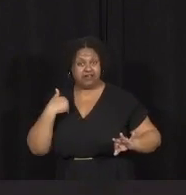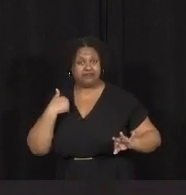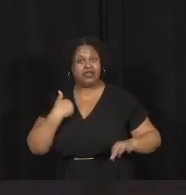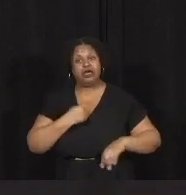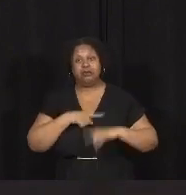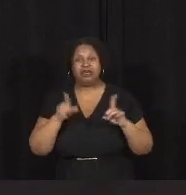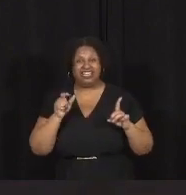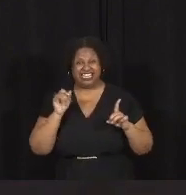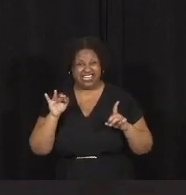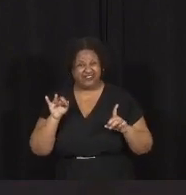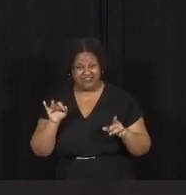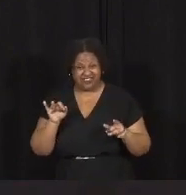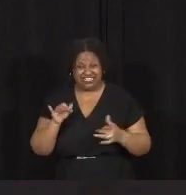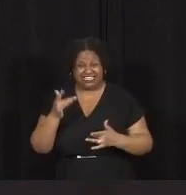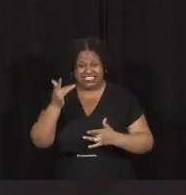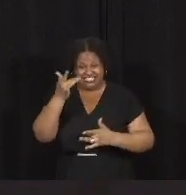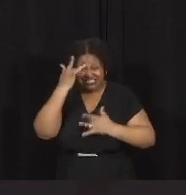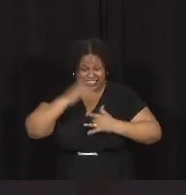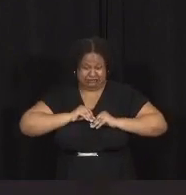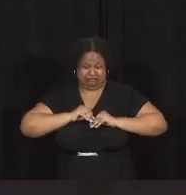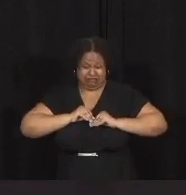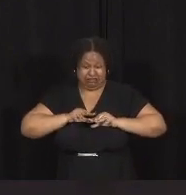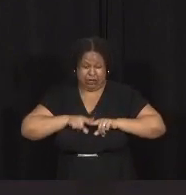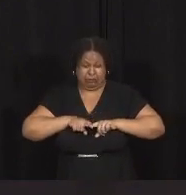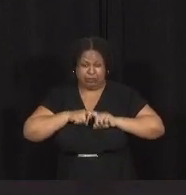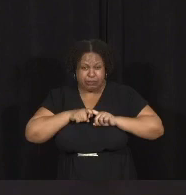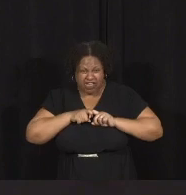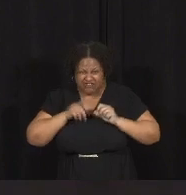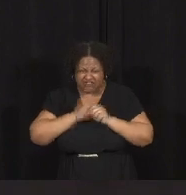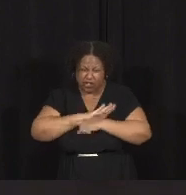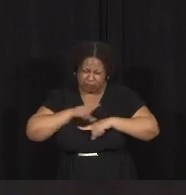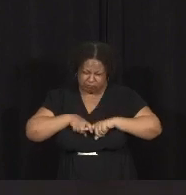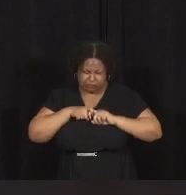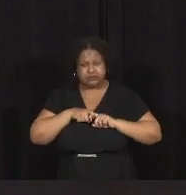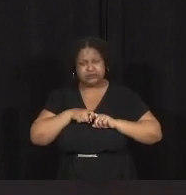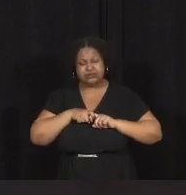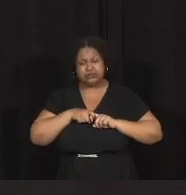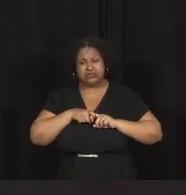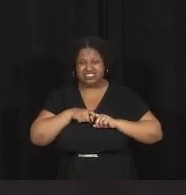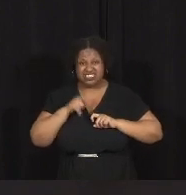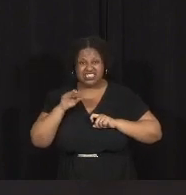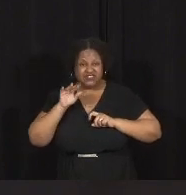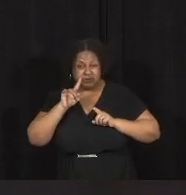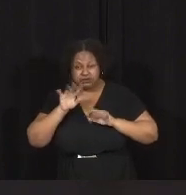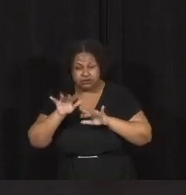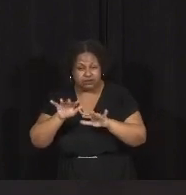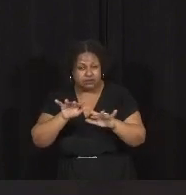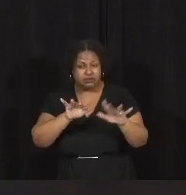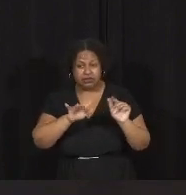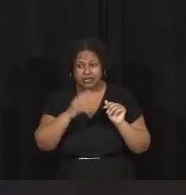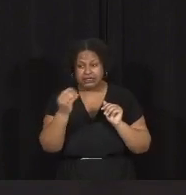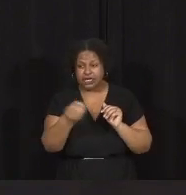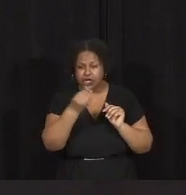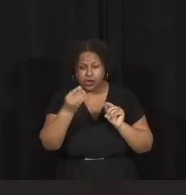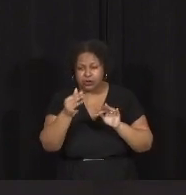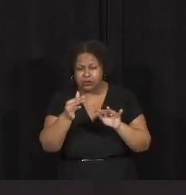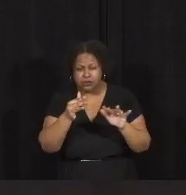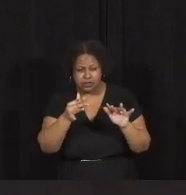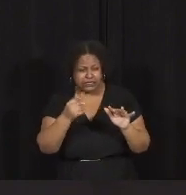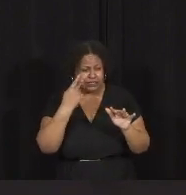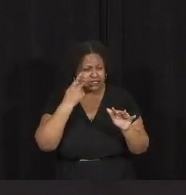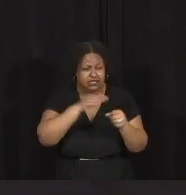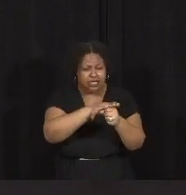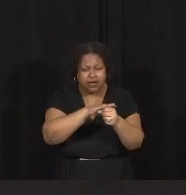disease, to look very carefully around the province and to see whether there are places where it might